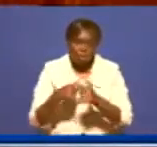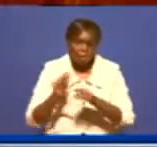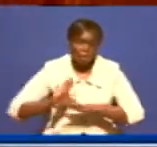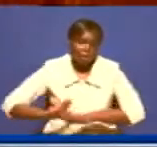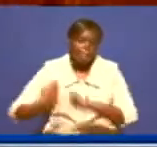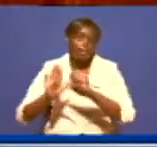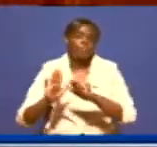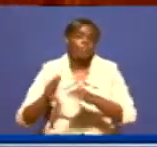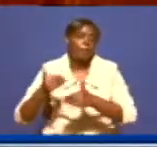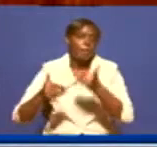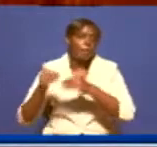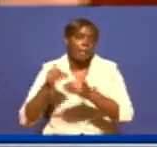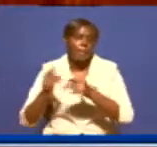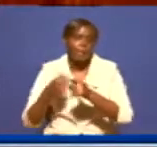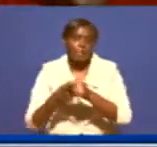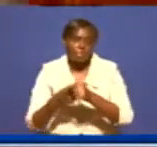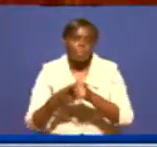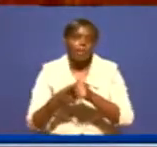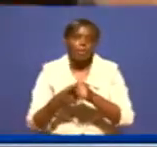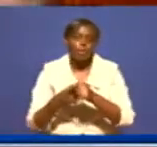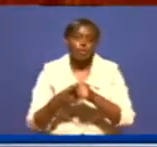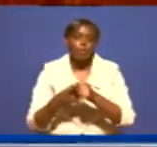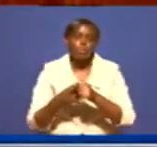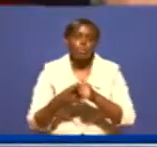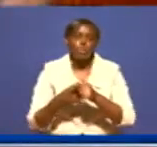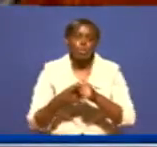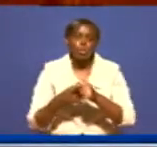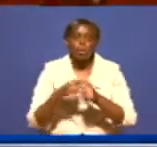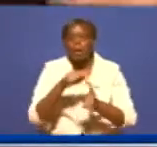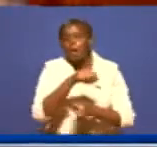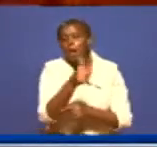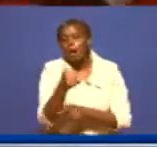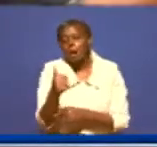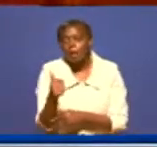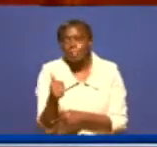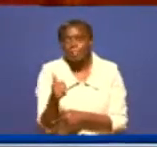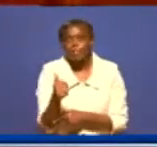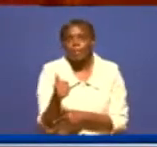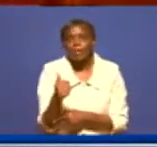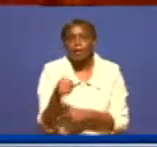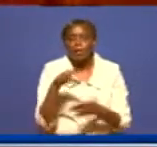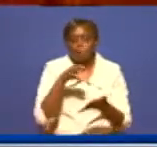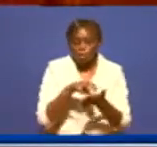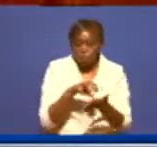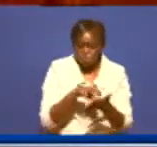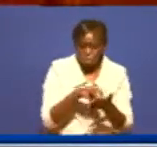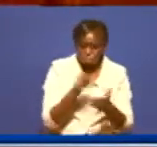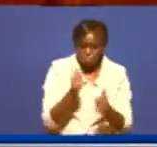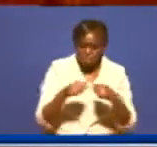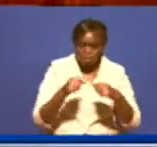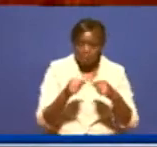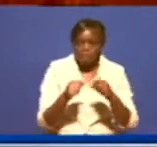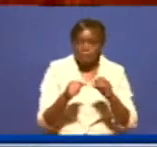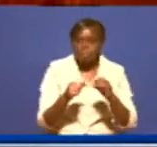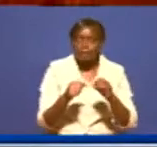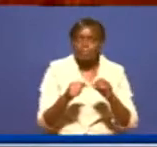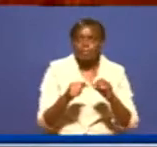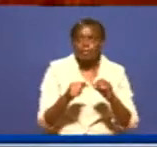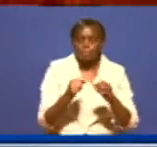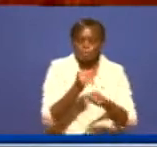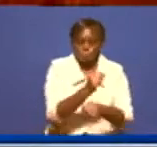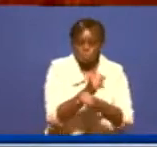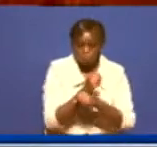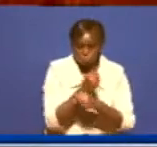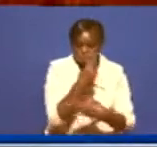property, then you will be negating all the other terms and conditions that you agreed upon. So I think to protect both